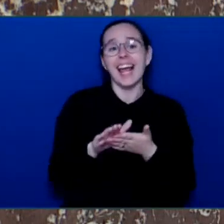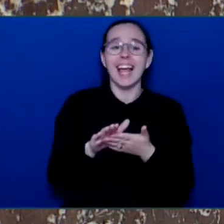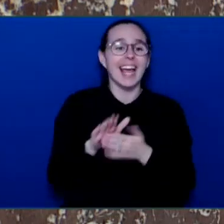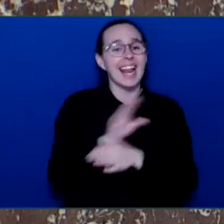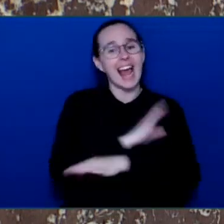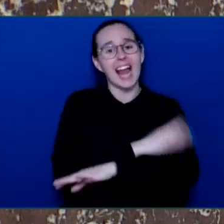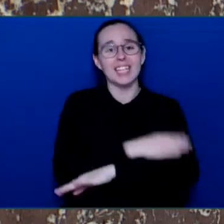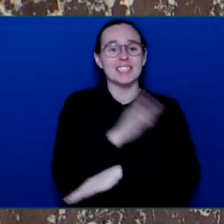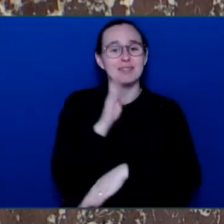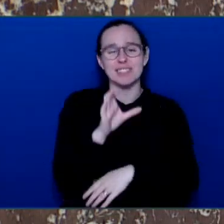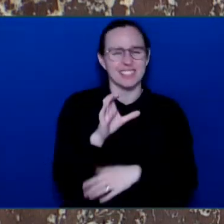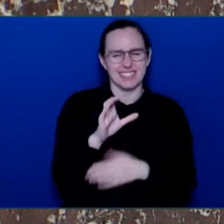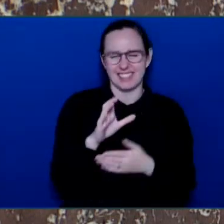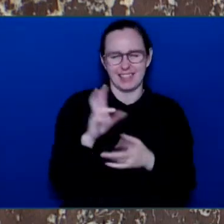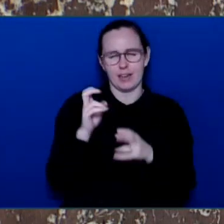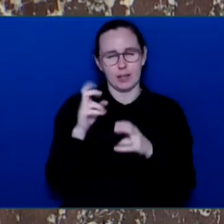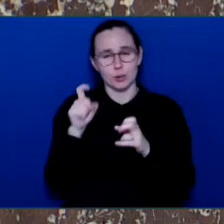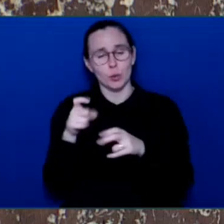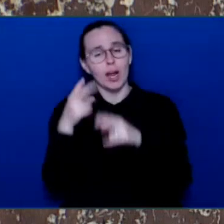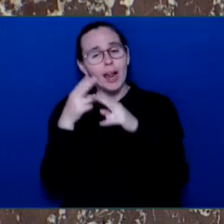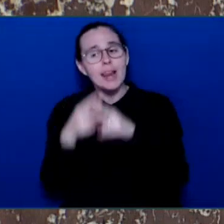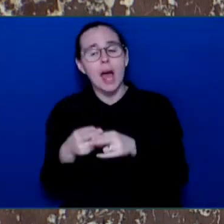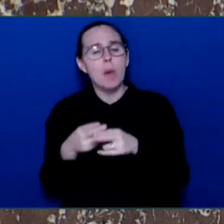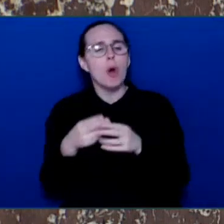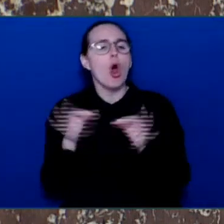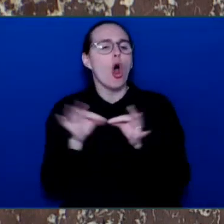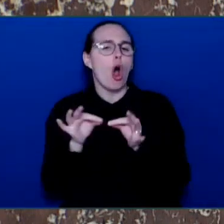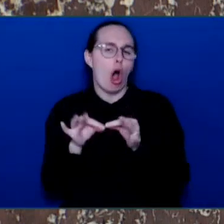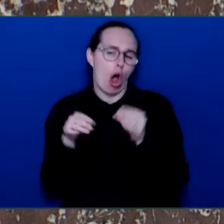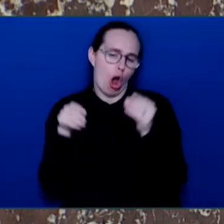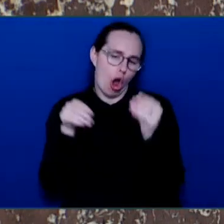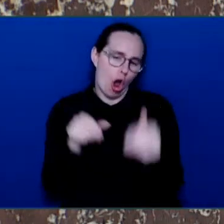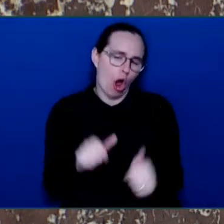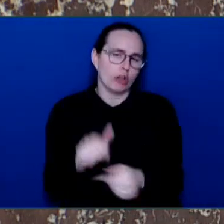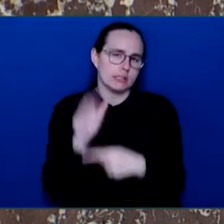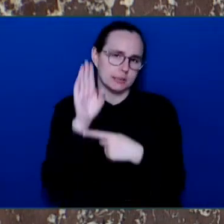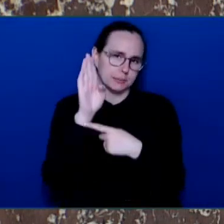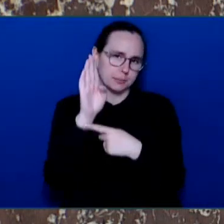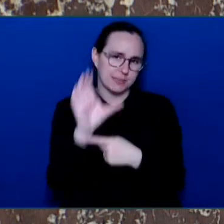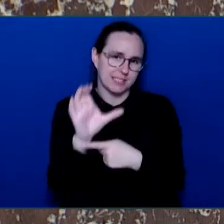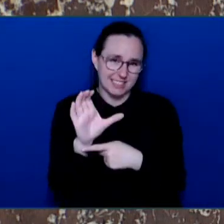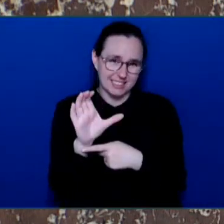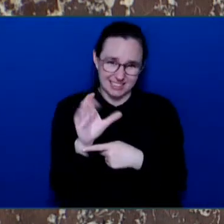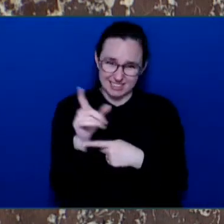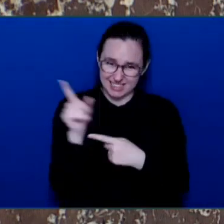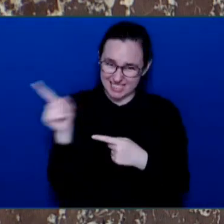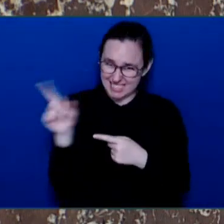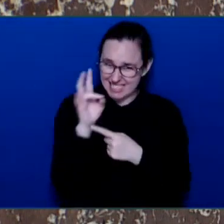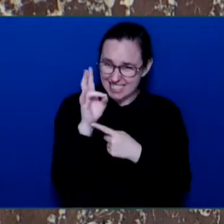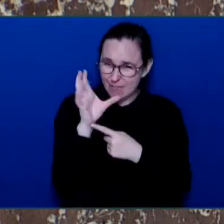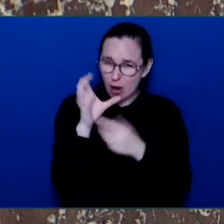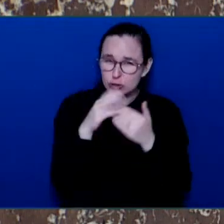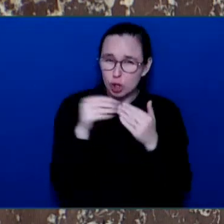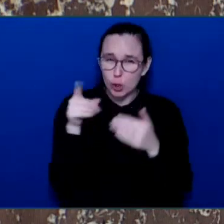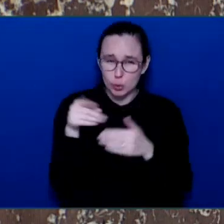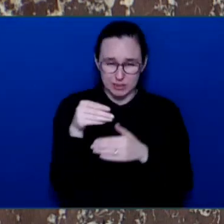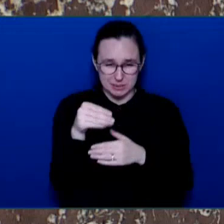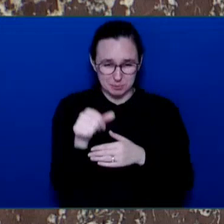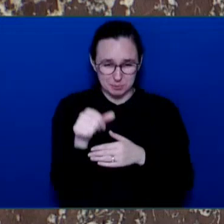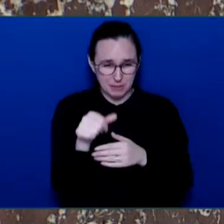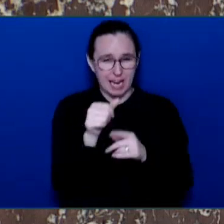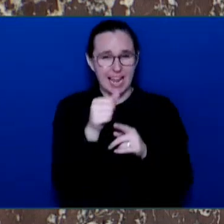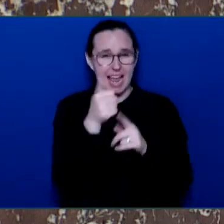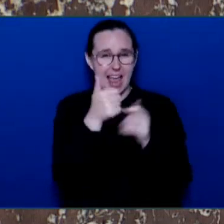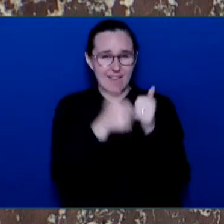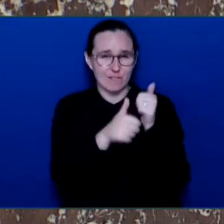this NDP government burns through $700 every second on a hockey game ad in a misleading campaign, trying to change